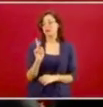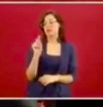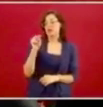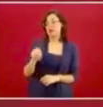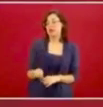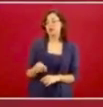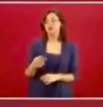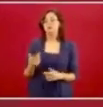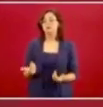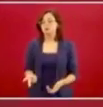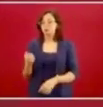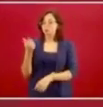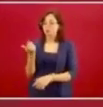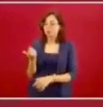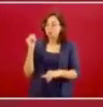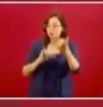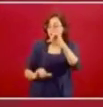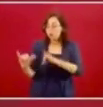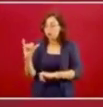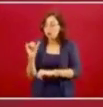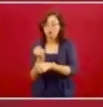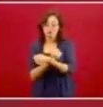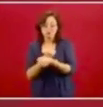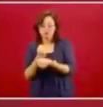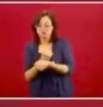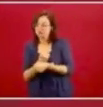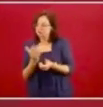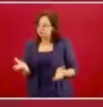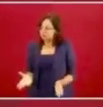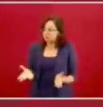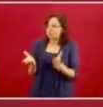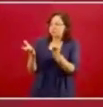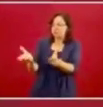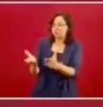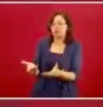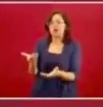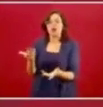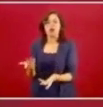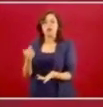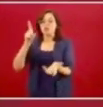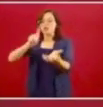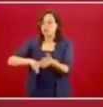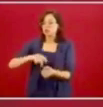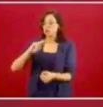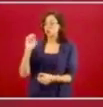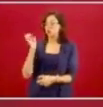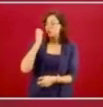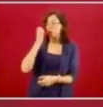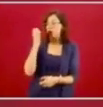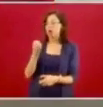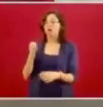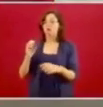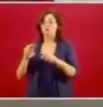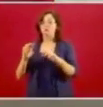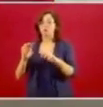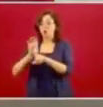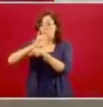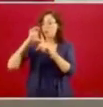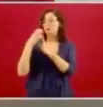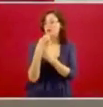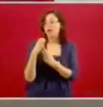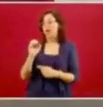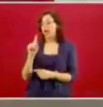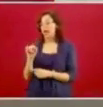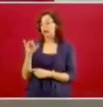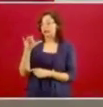sovereign, so they are in a situation to make their own decisions. And talking about the protocol